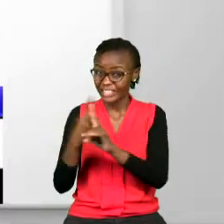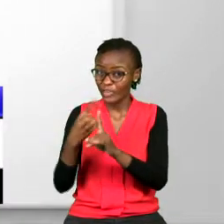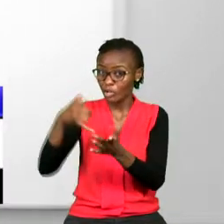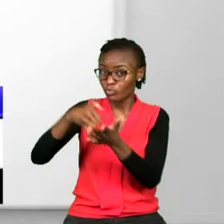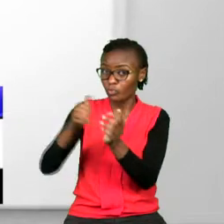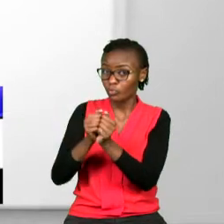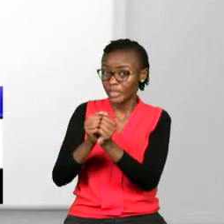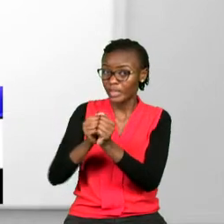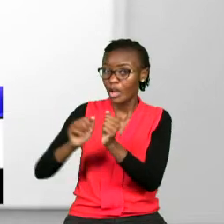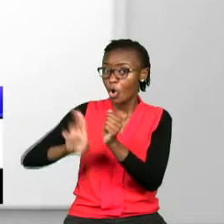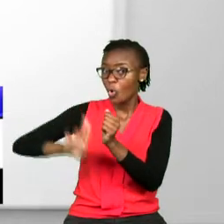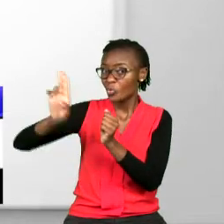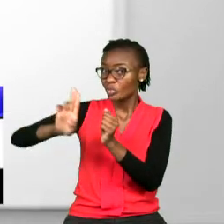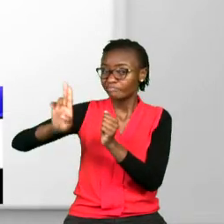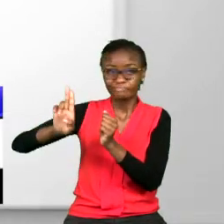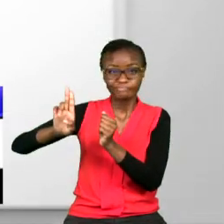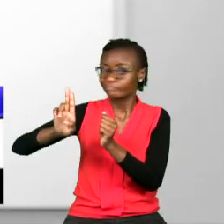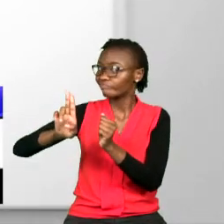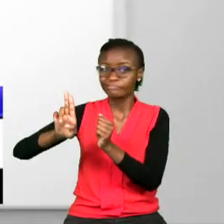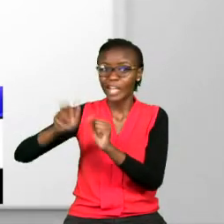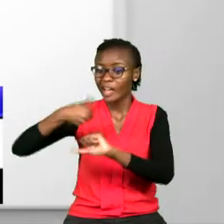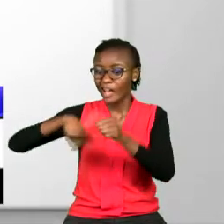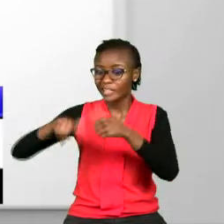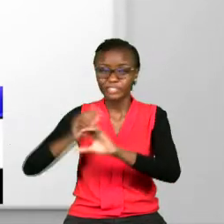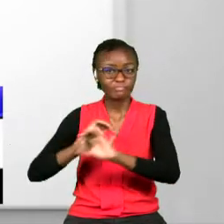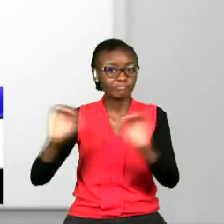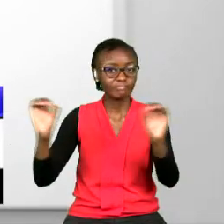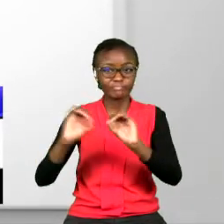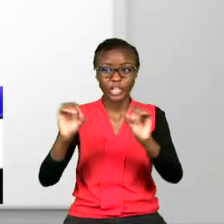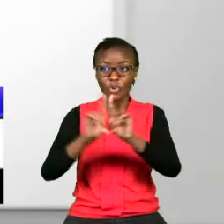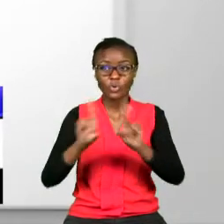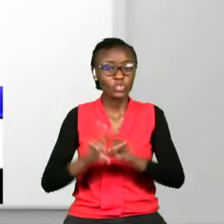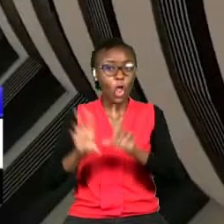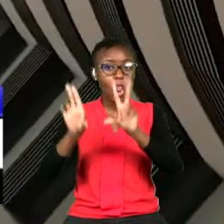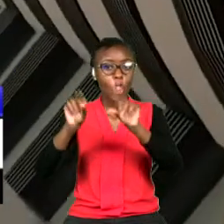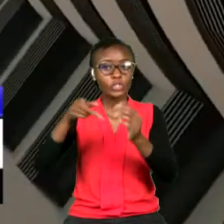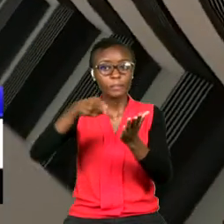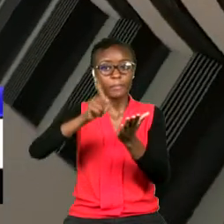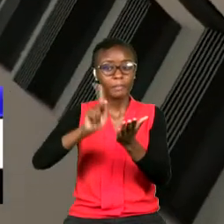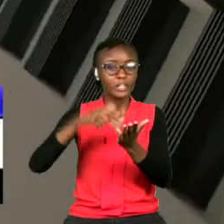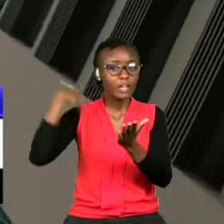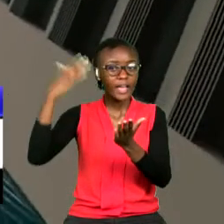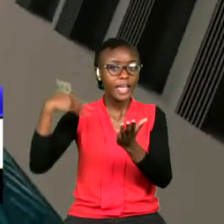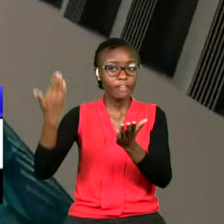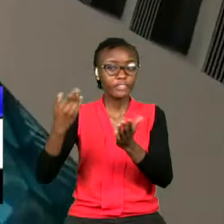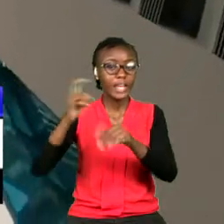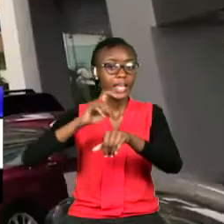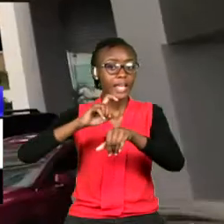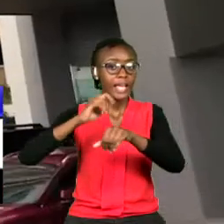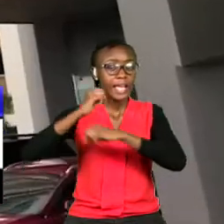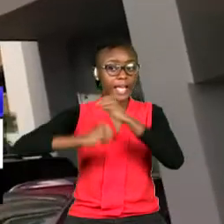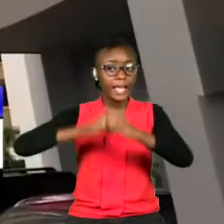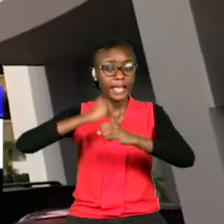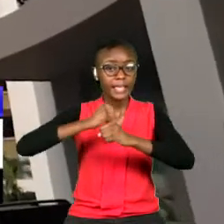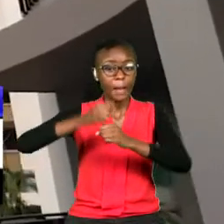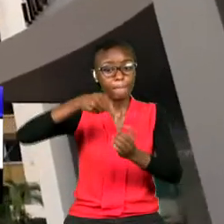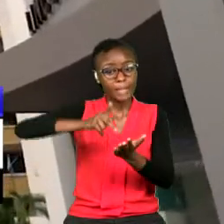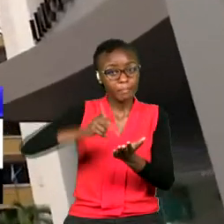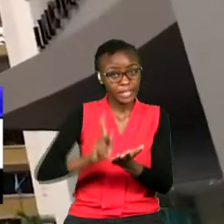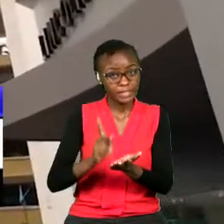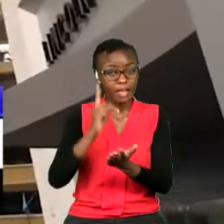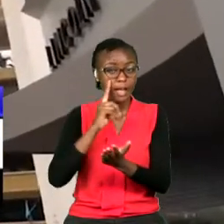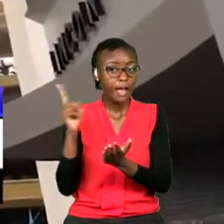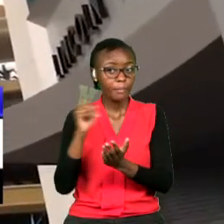now dormant, some of them as a result of a non-payment of regulatory fee. This investigation by